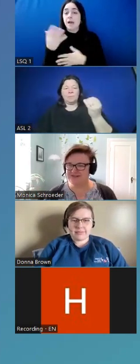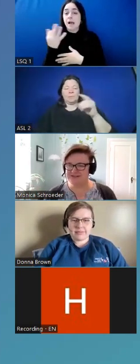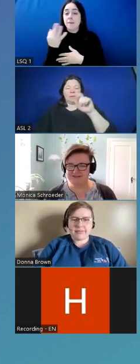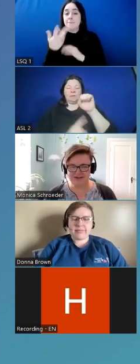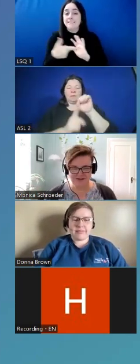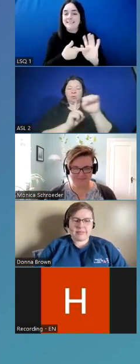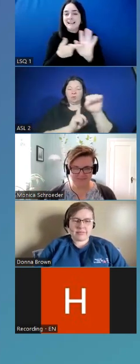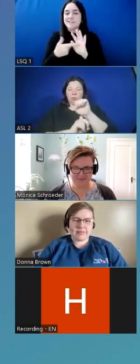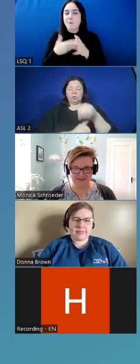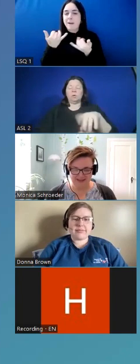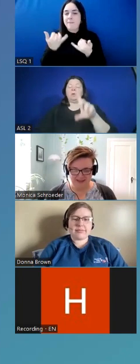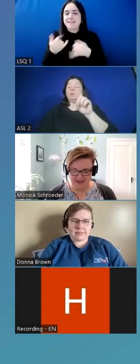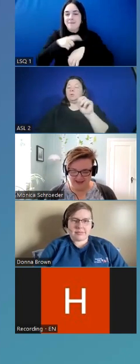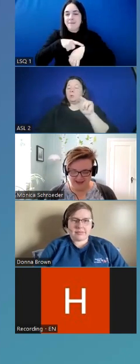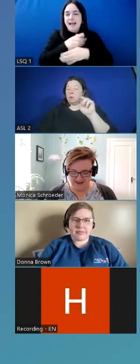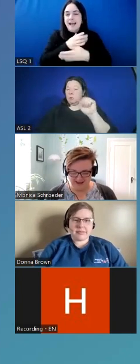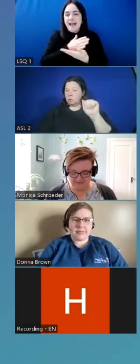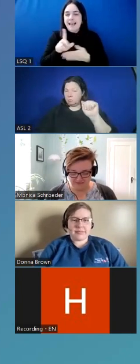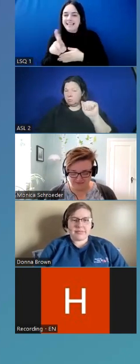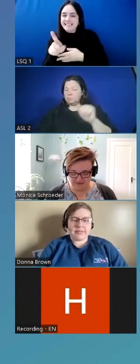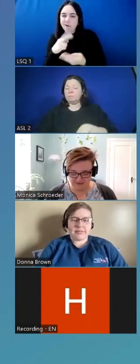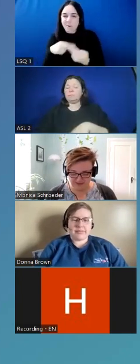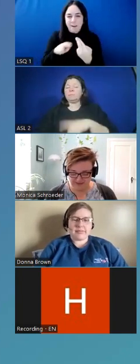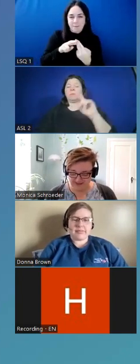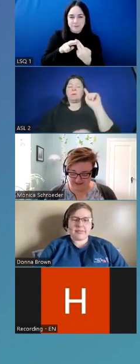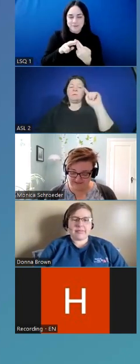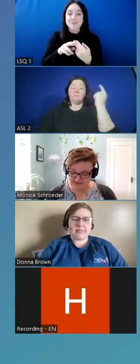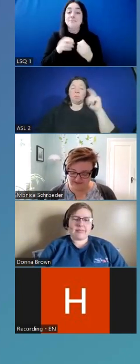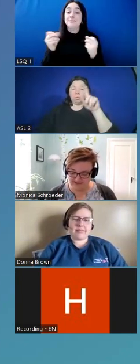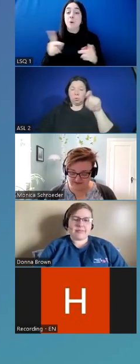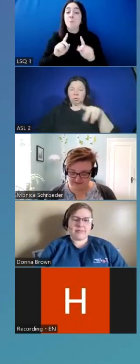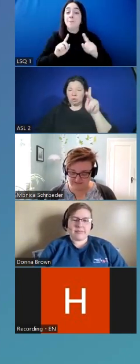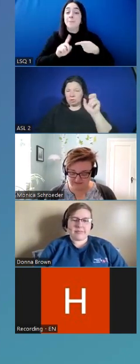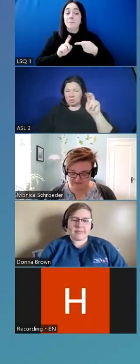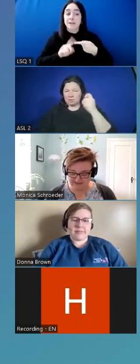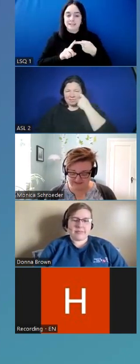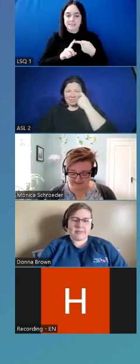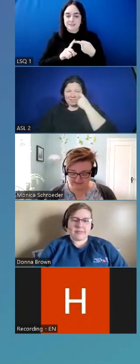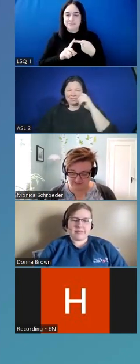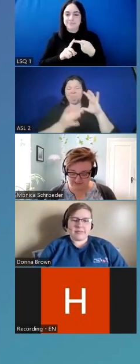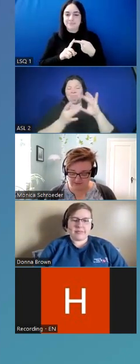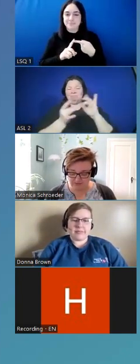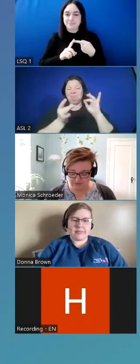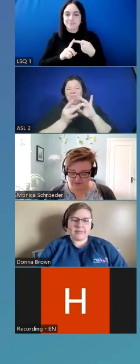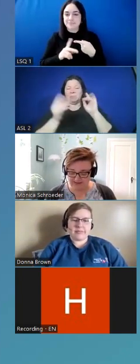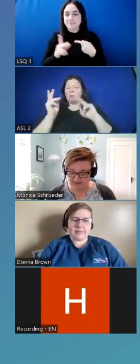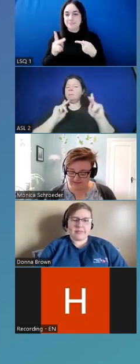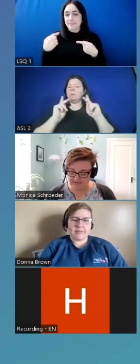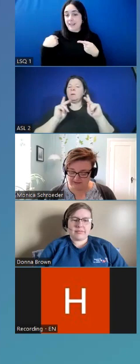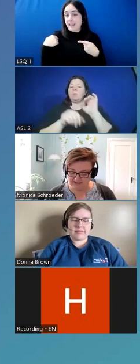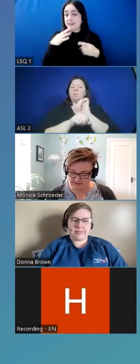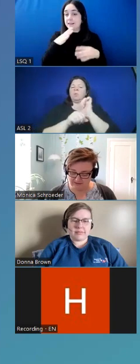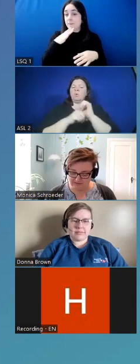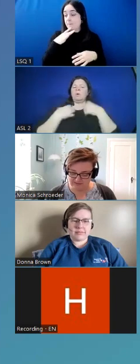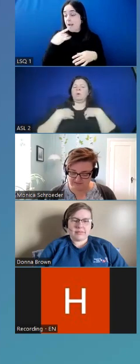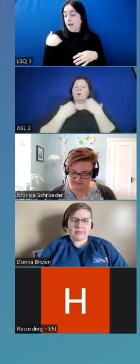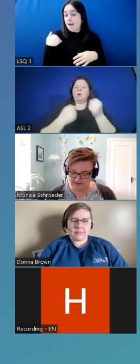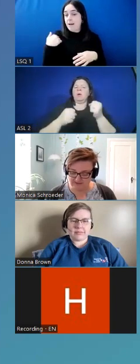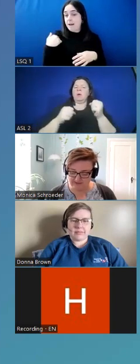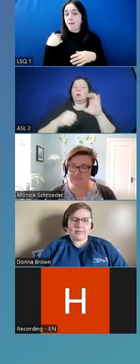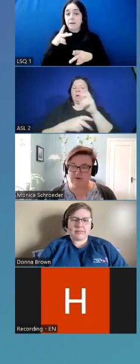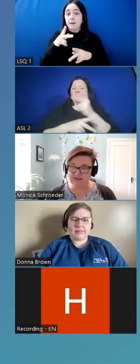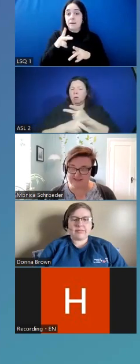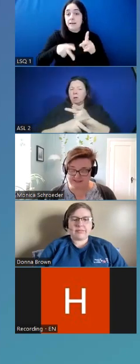situation here. So Donna, first question, Ken just talked about things that people who work in healthcare can do to